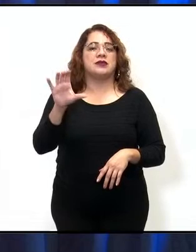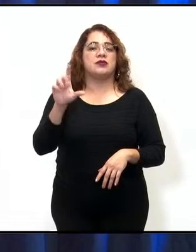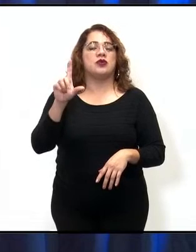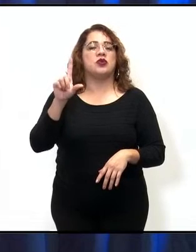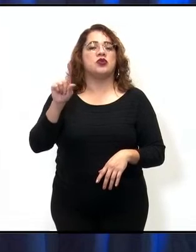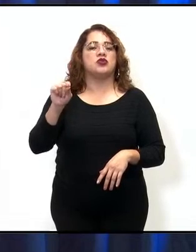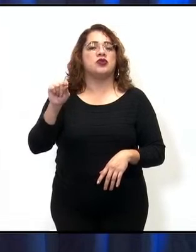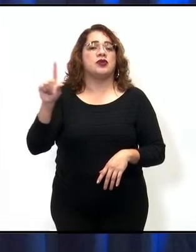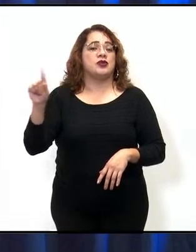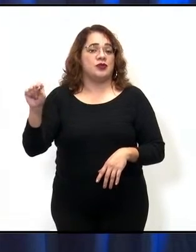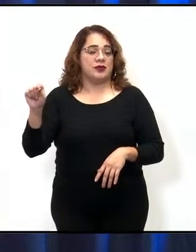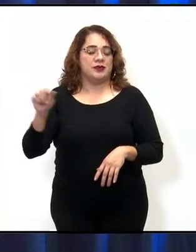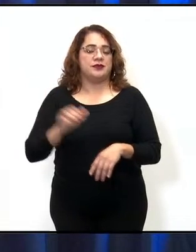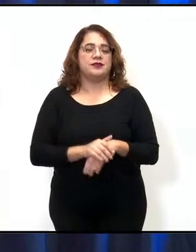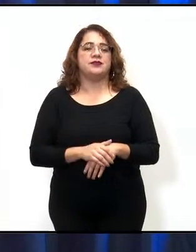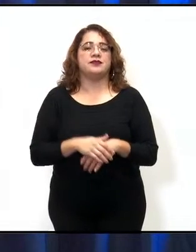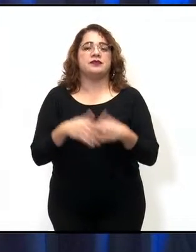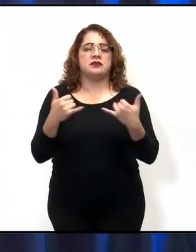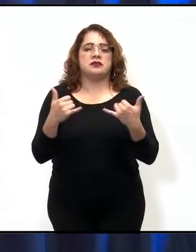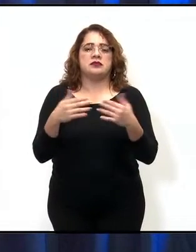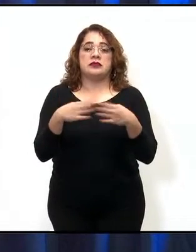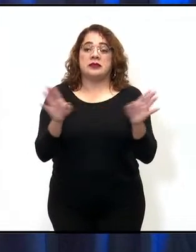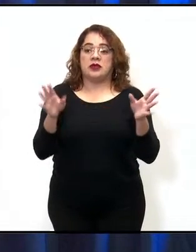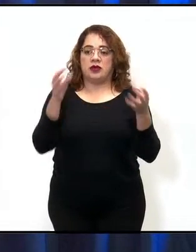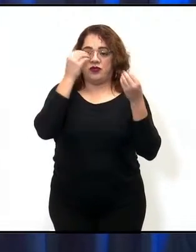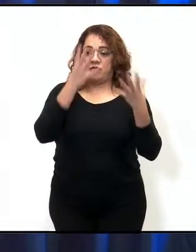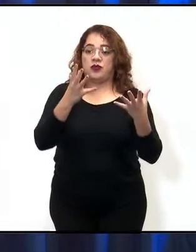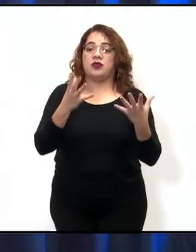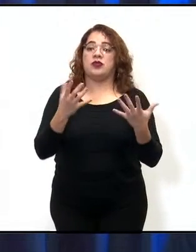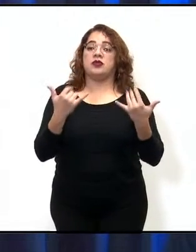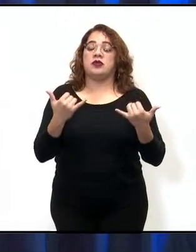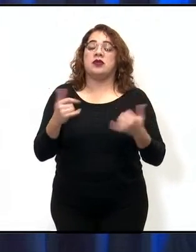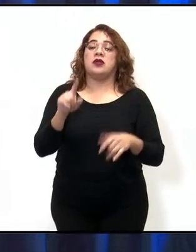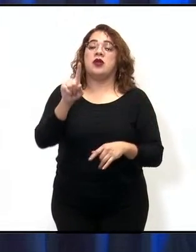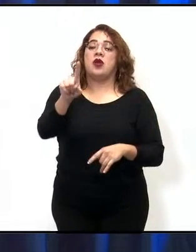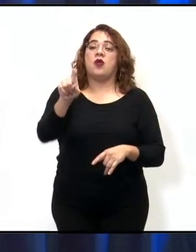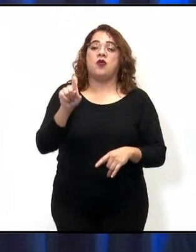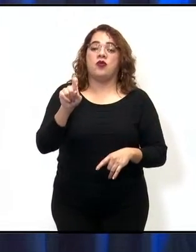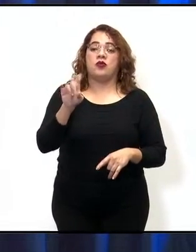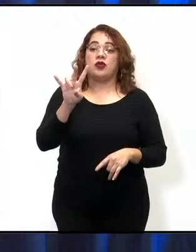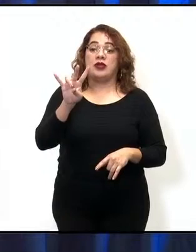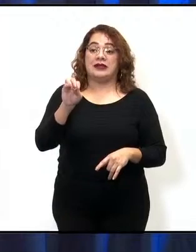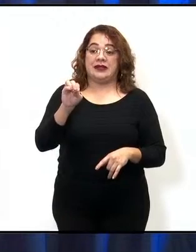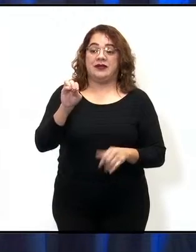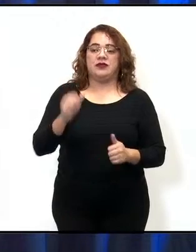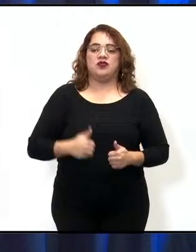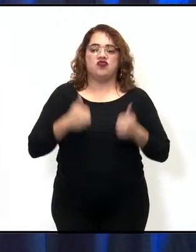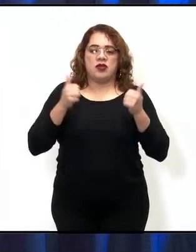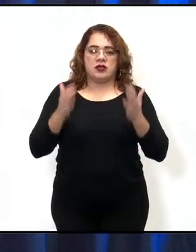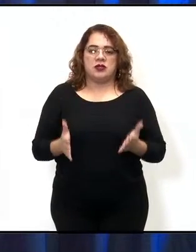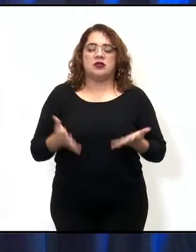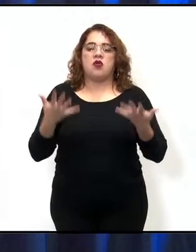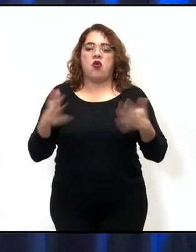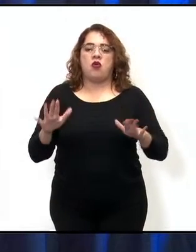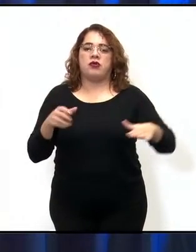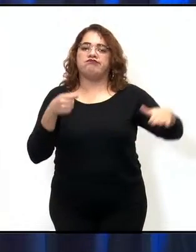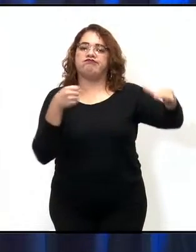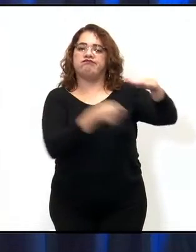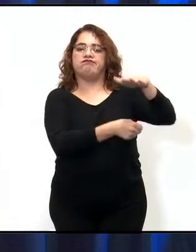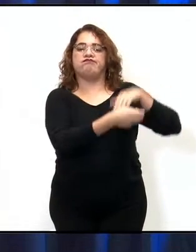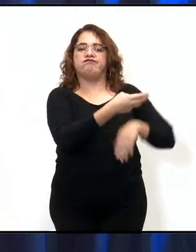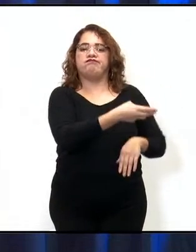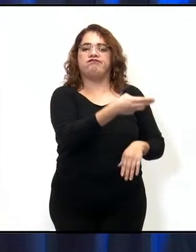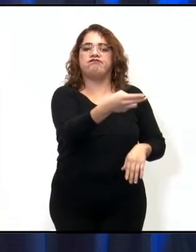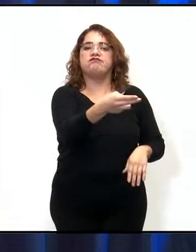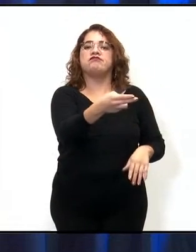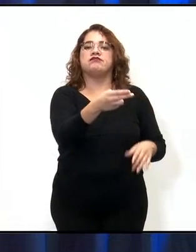con datos generales. Hasta el día de hoy, ahorita, tenemos 170 residentes de Long Beach que están hospitalizados debido